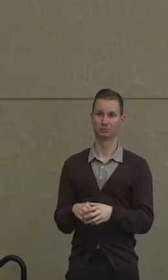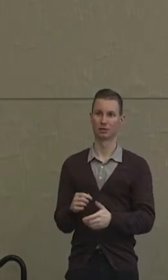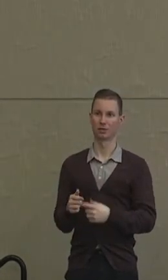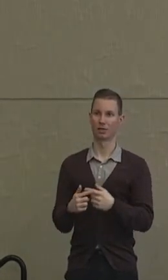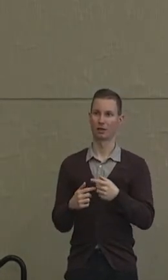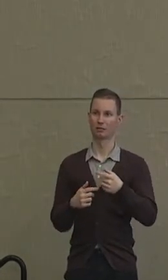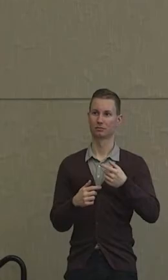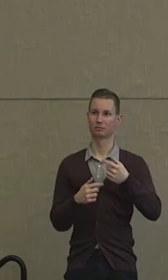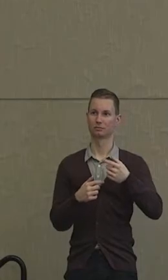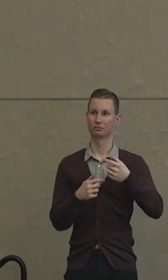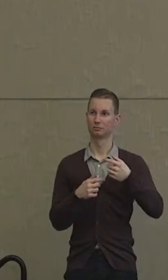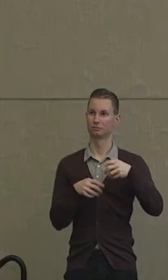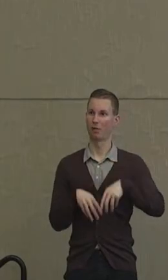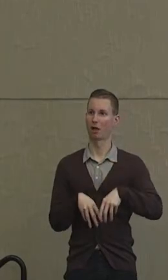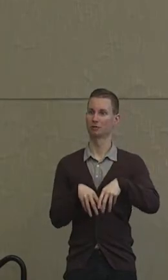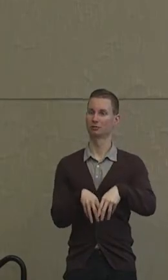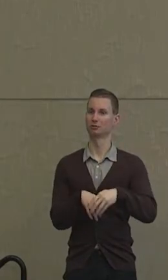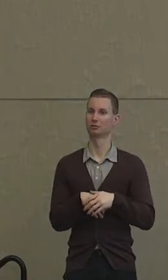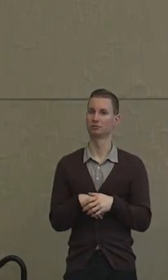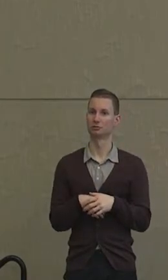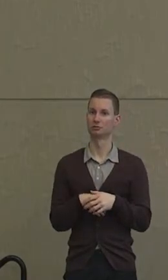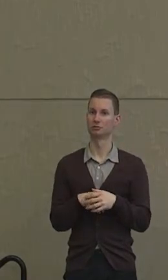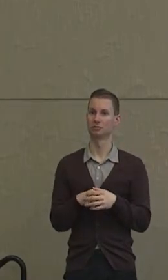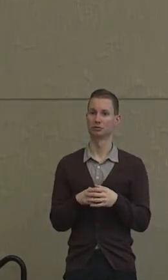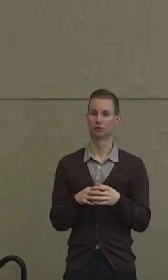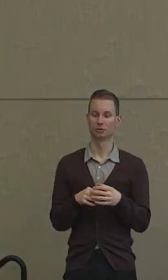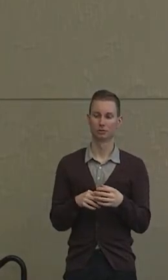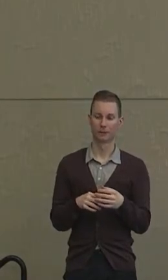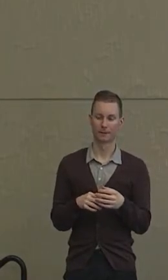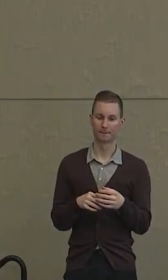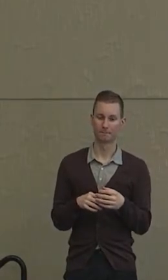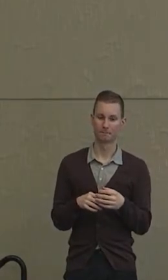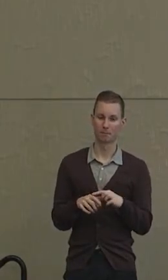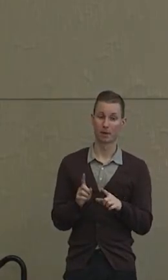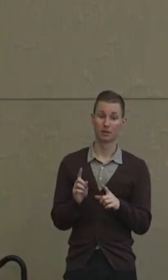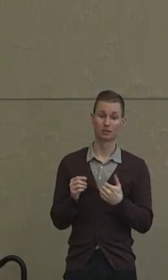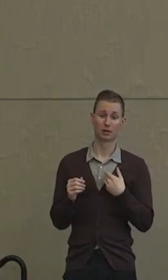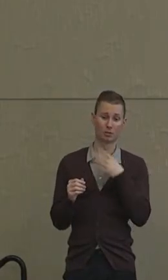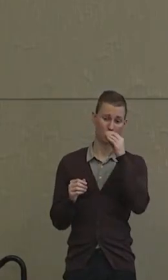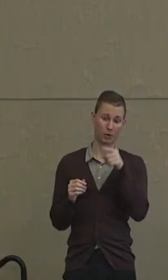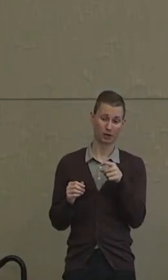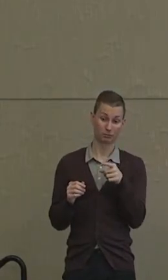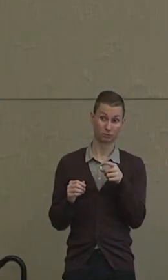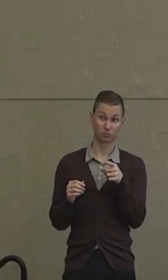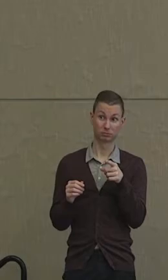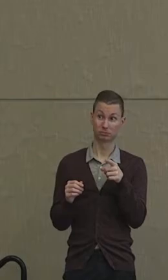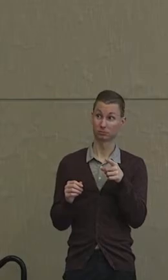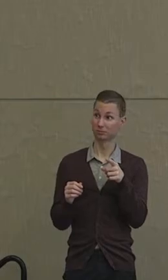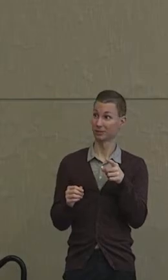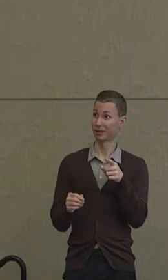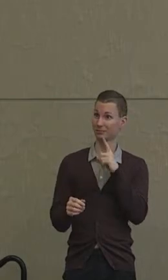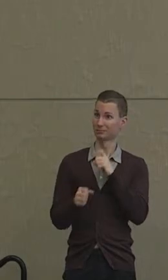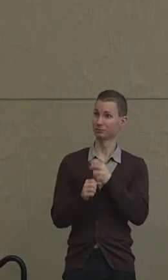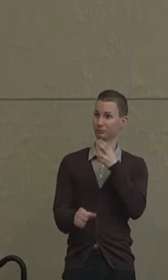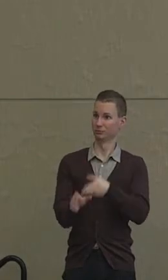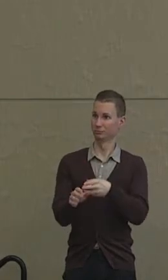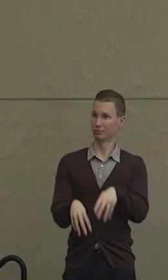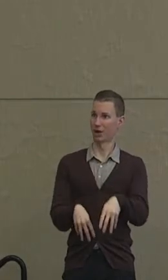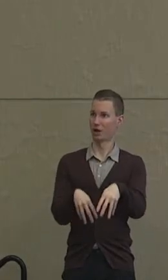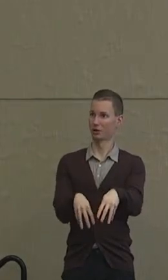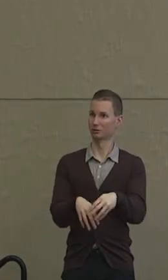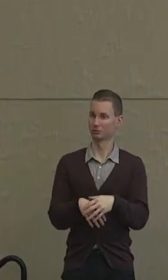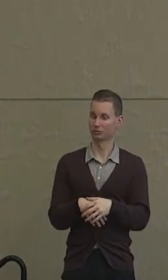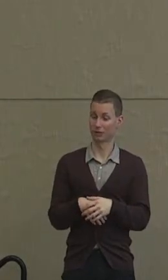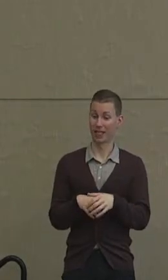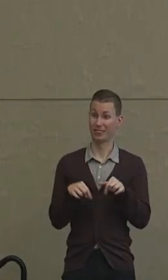march, and that we put it in there. Like, you know, you could choose any of these signs, but this young boy who actually ended up joining the march too, right? For a